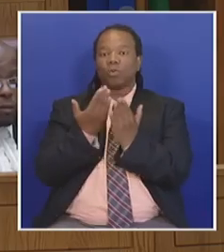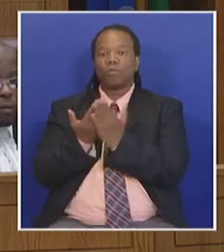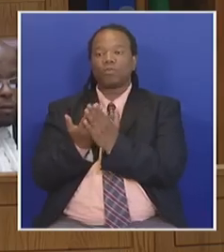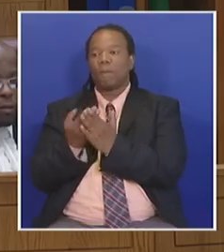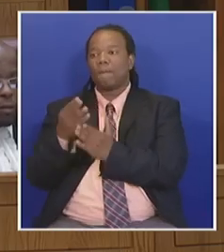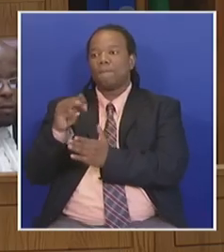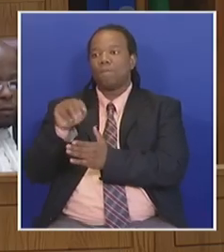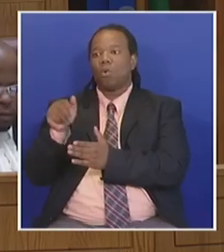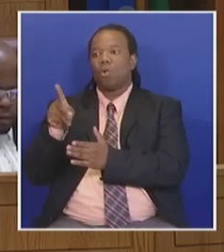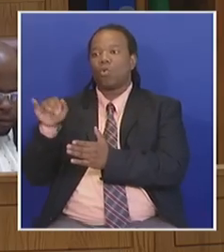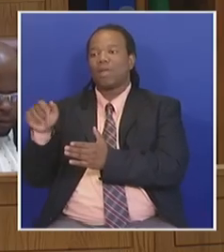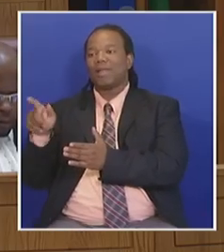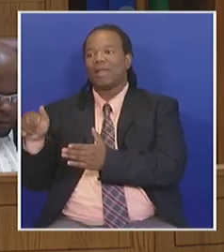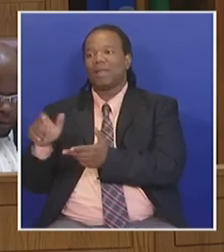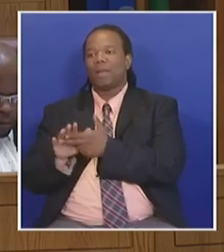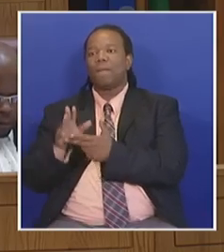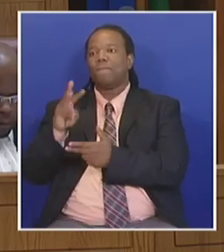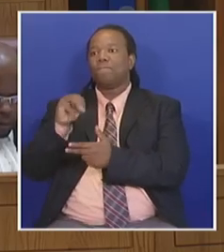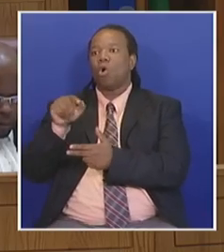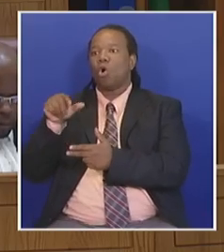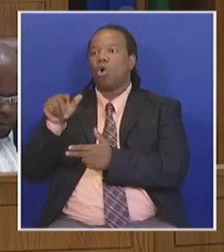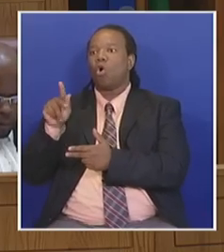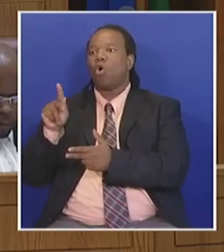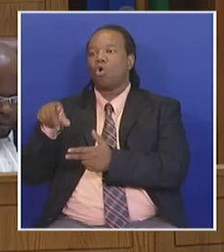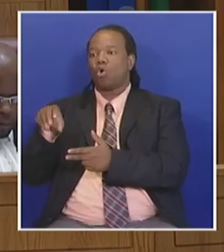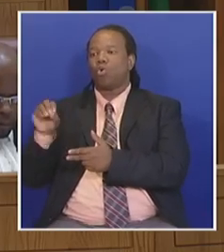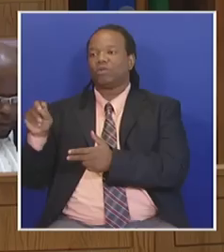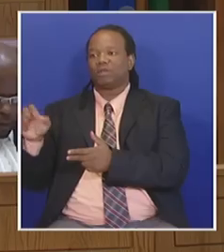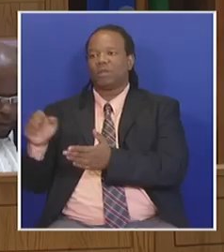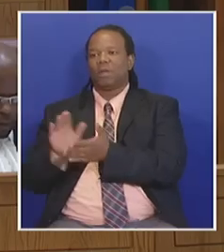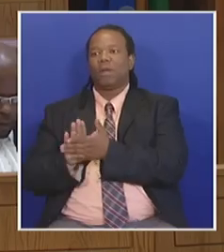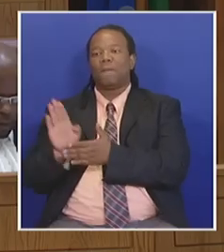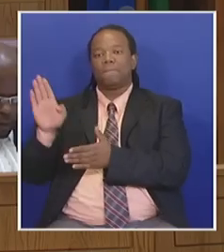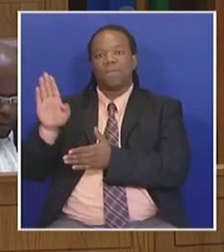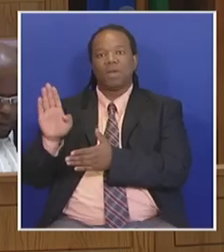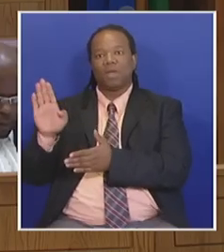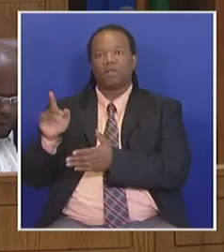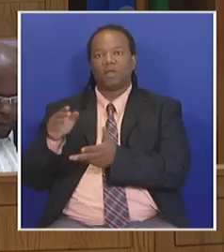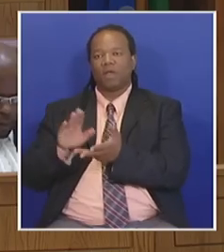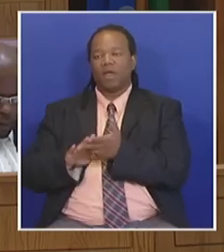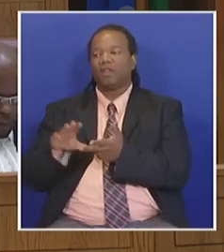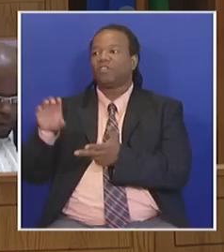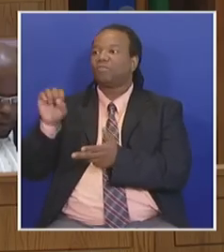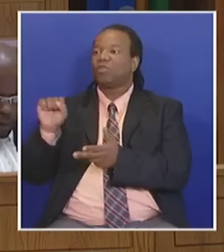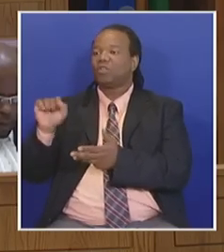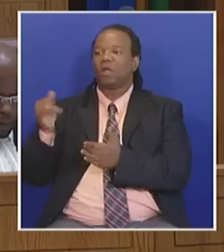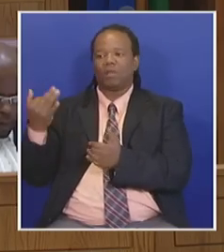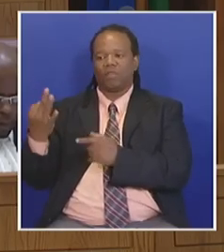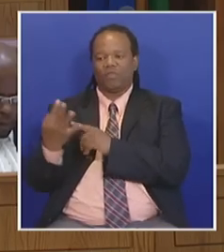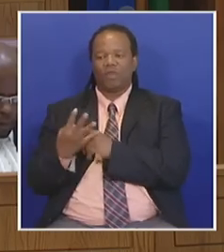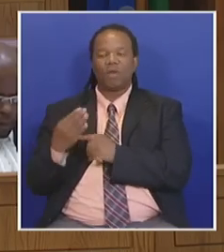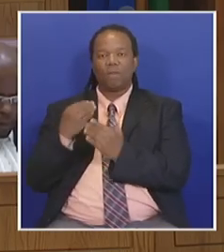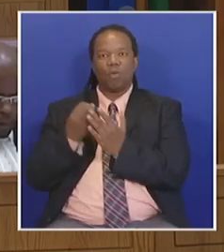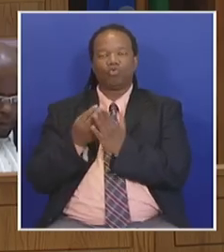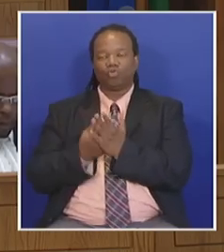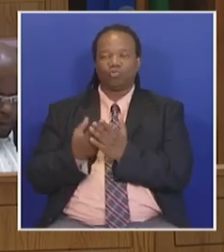the Honorable Mukhosi, the Honorable Beyers Smith were objected to. Those motions